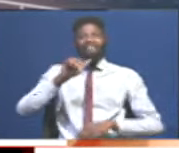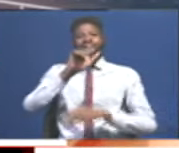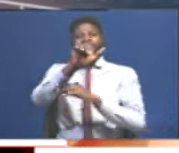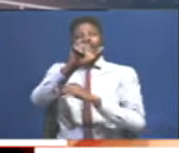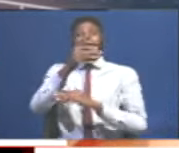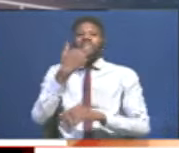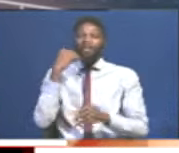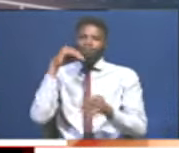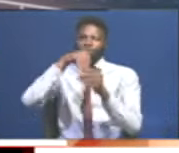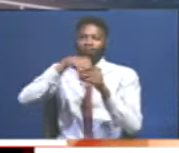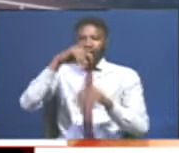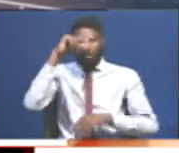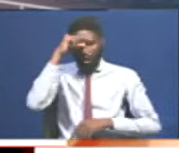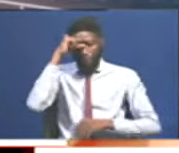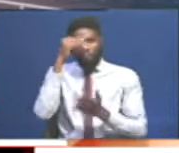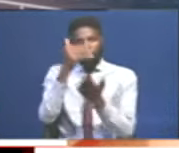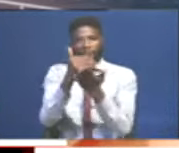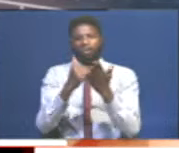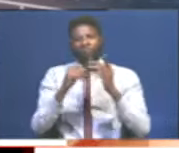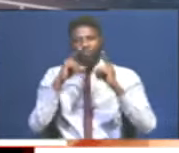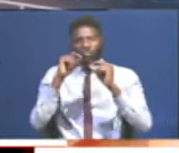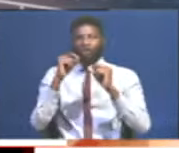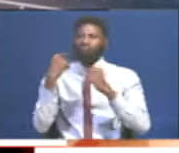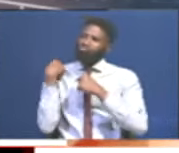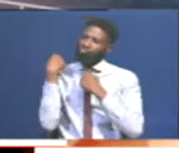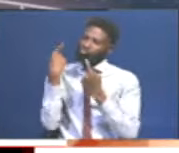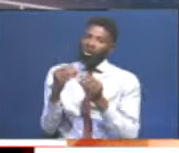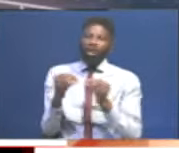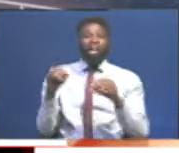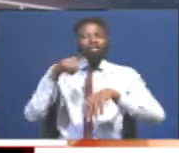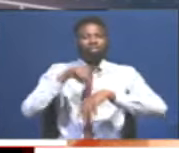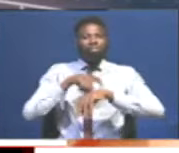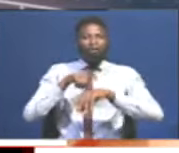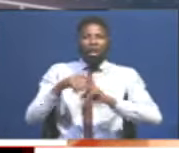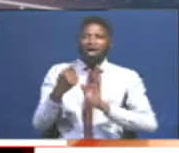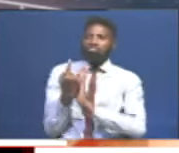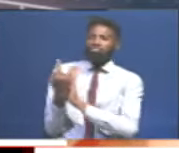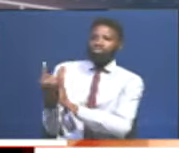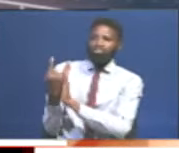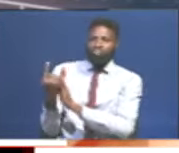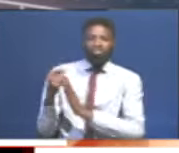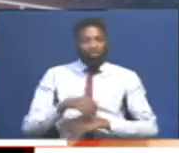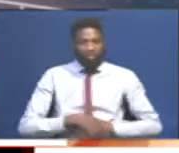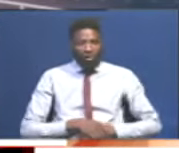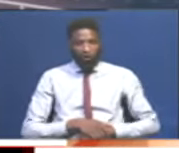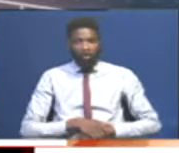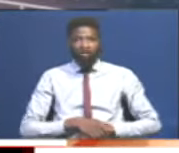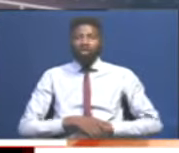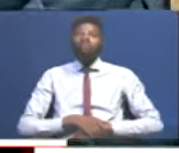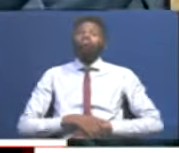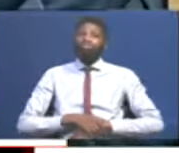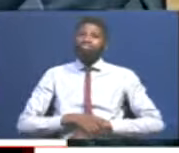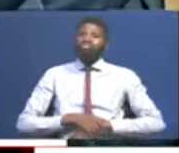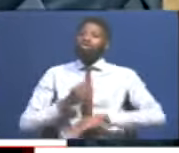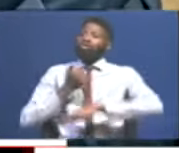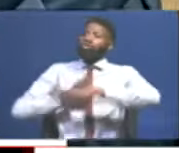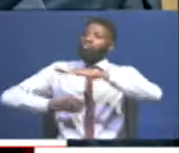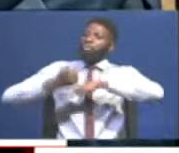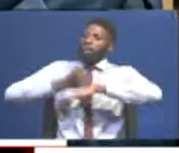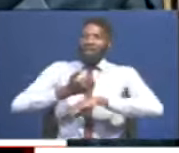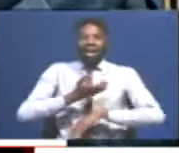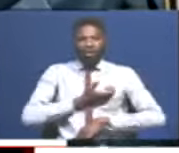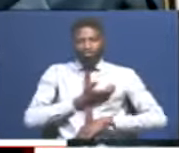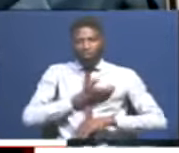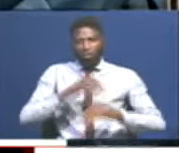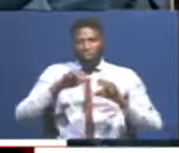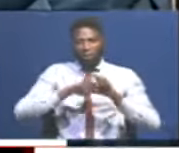saying they have been sidelined for a long time. Led by Supreme Council of Kenya Muslims representative in the area, Maina Hamisi,